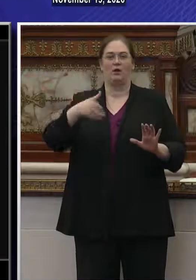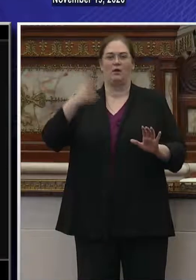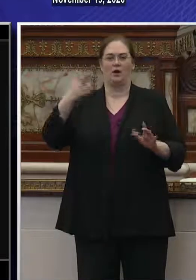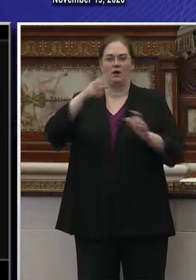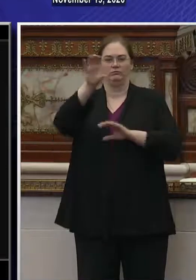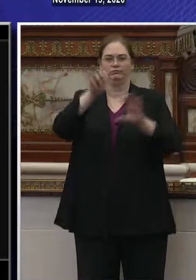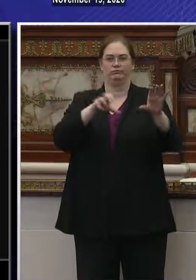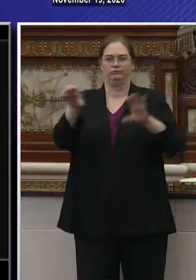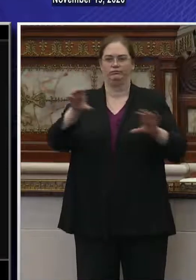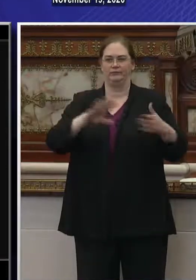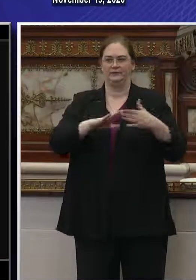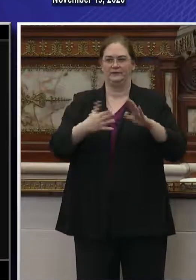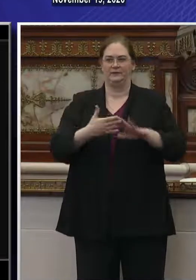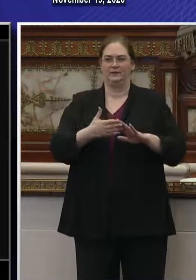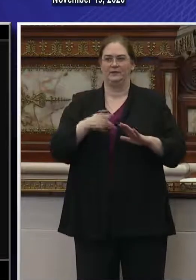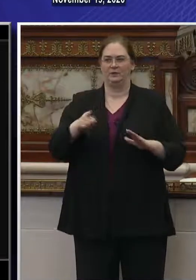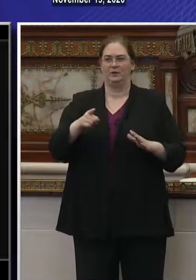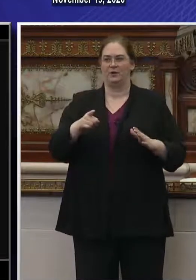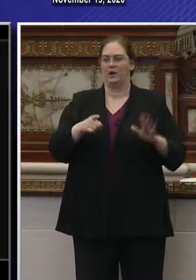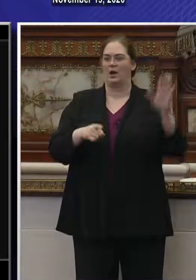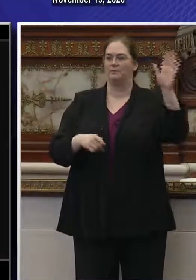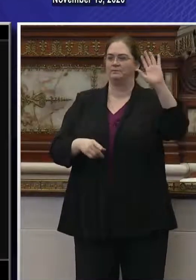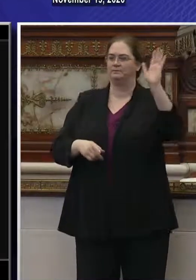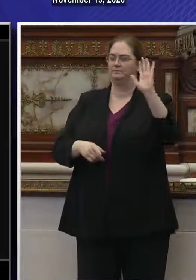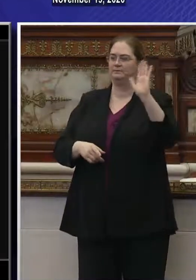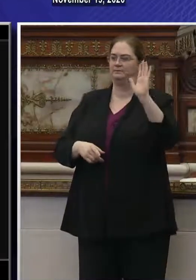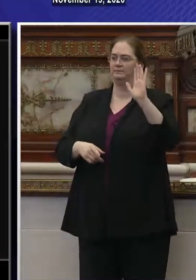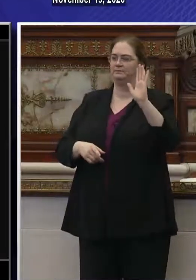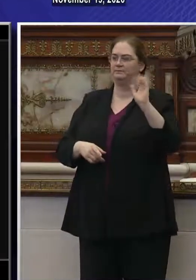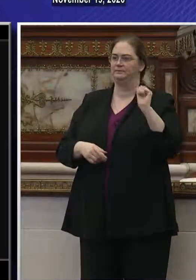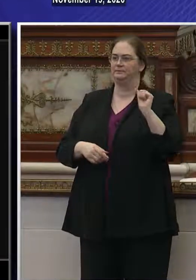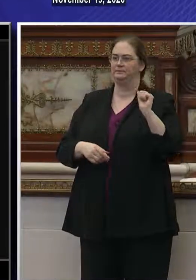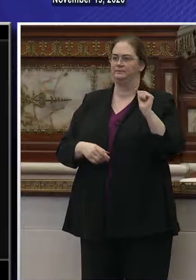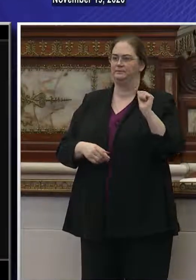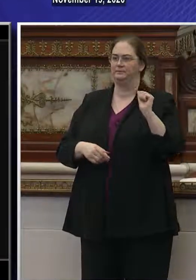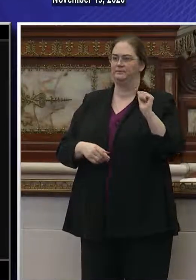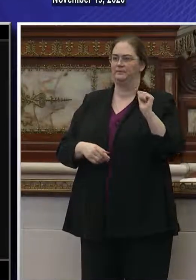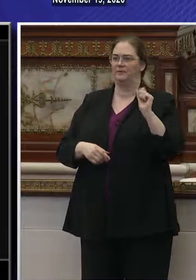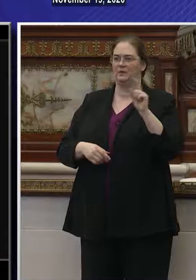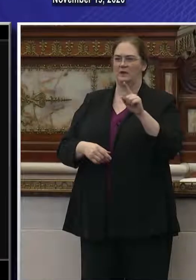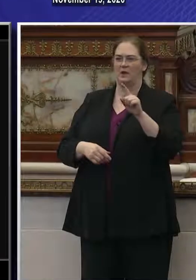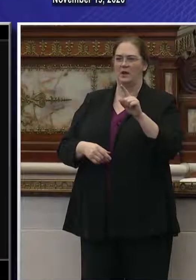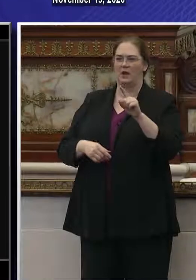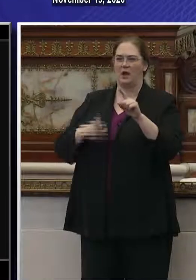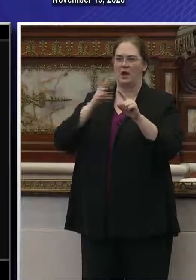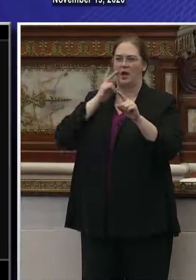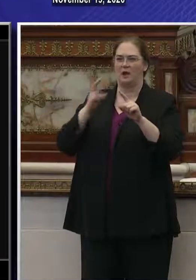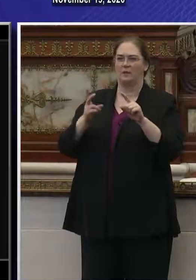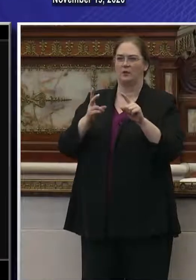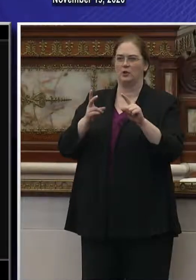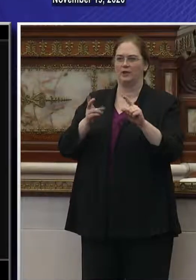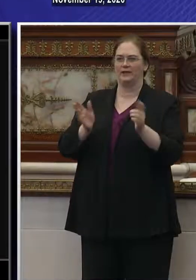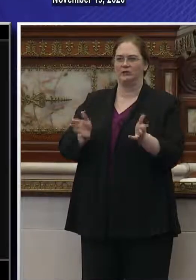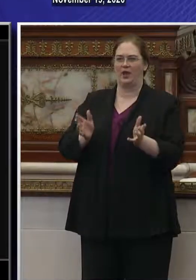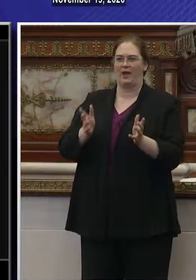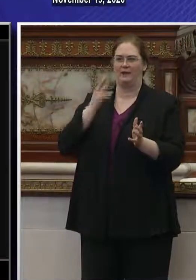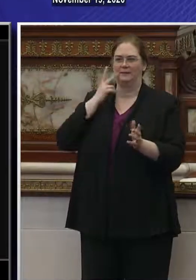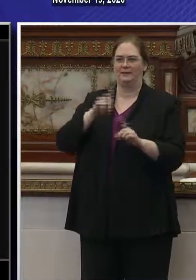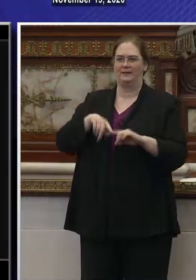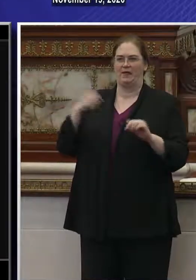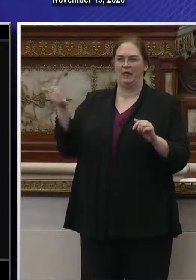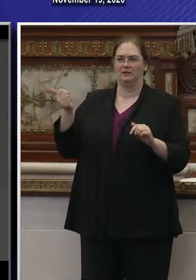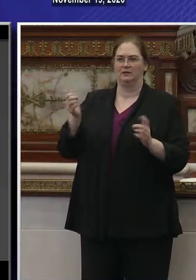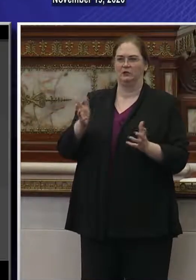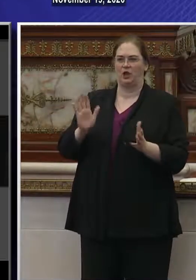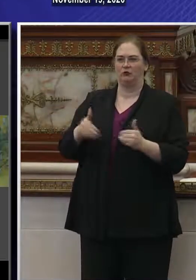partitioned city, but here's income by neighborhood. Can I pause? I'm looking at at something else. I'm looking